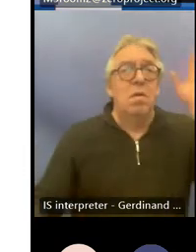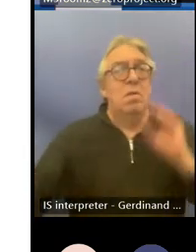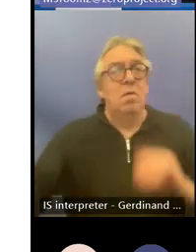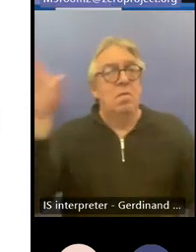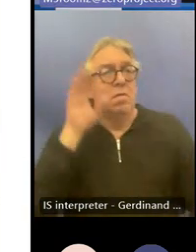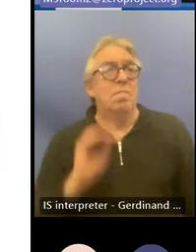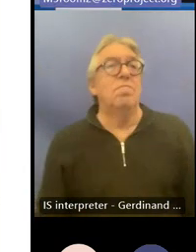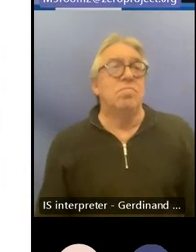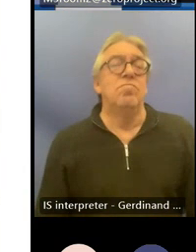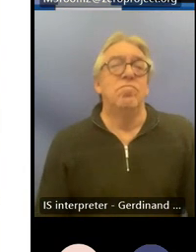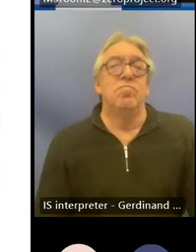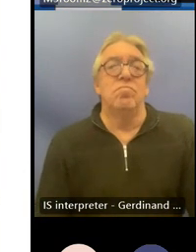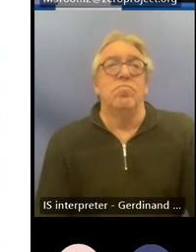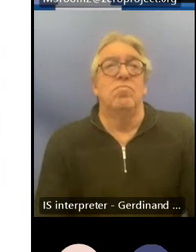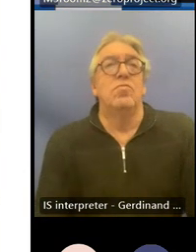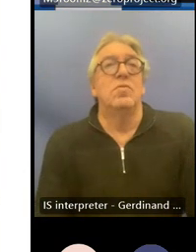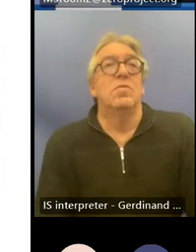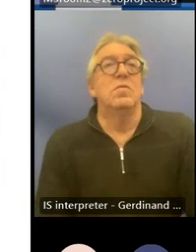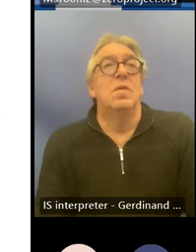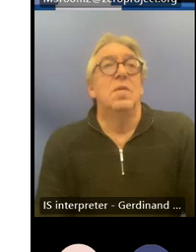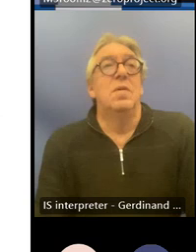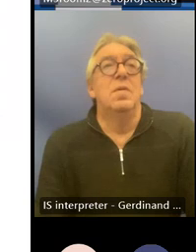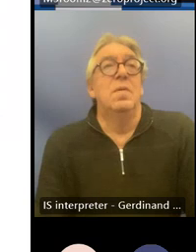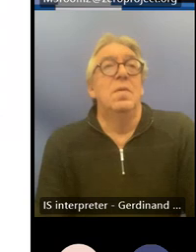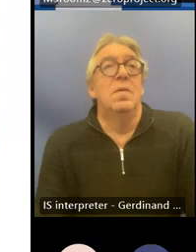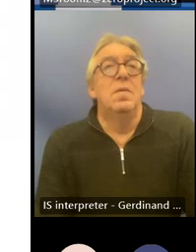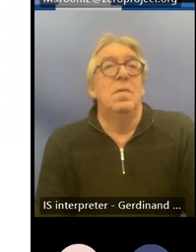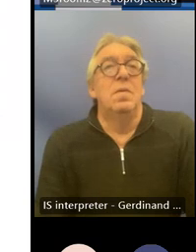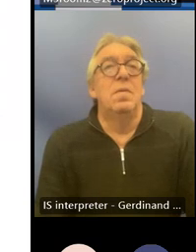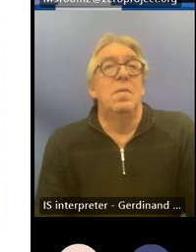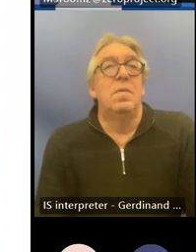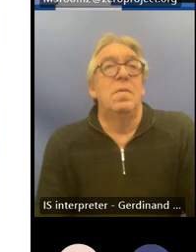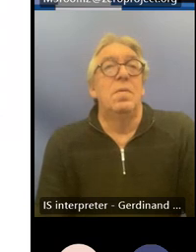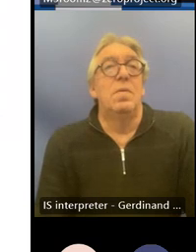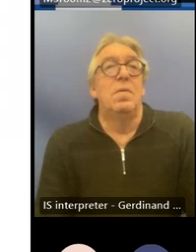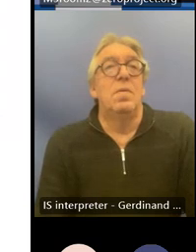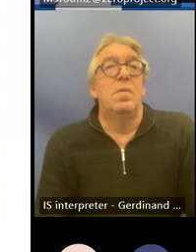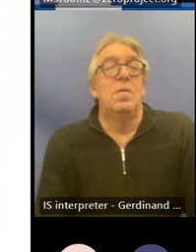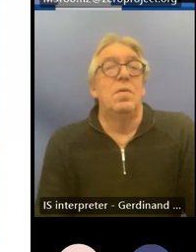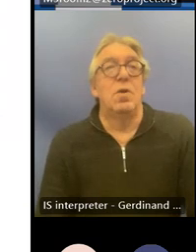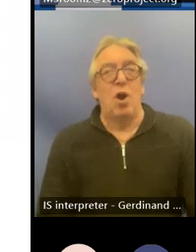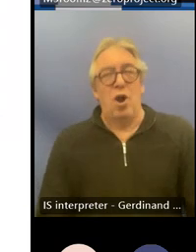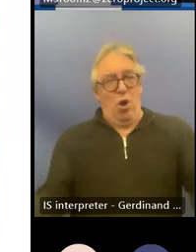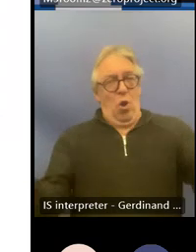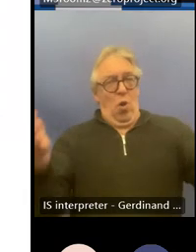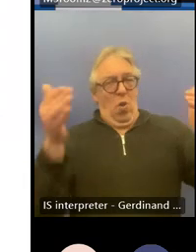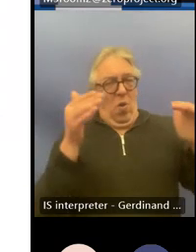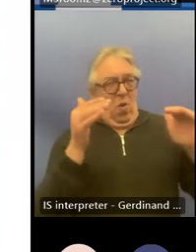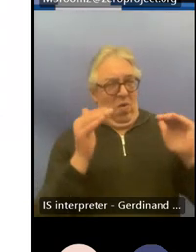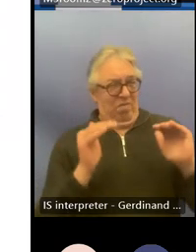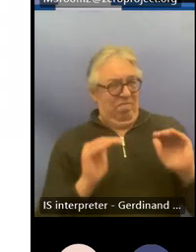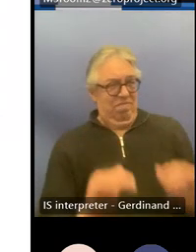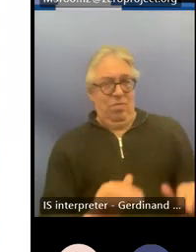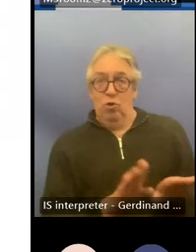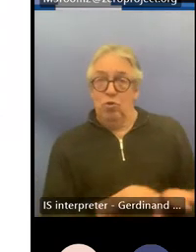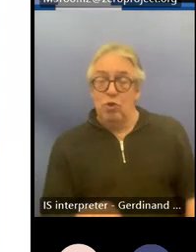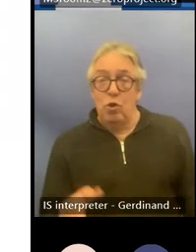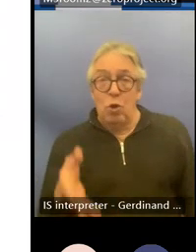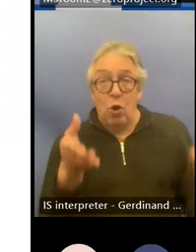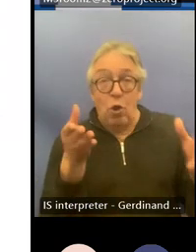insights. This is the typical learning system in an early education, low resource setting. All of what we've built at Fourth Way